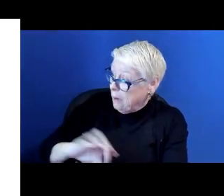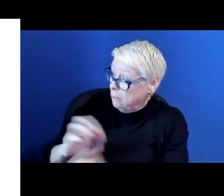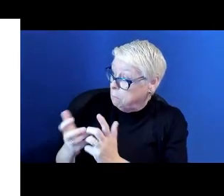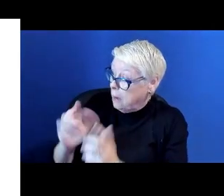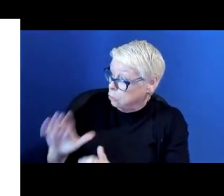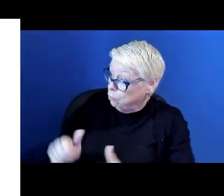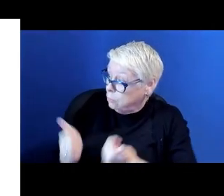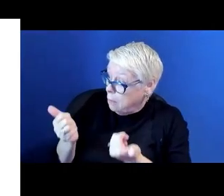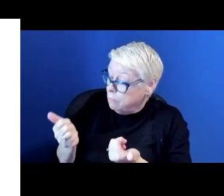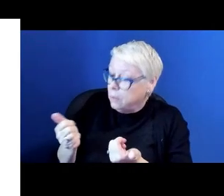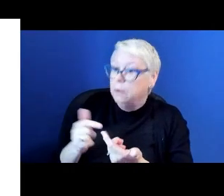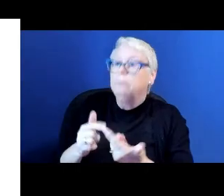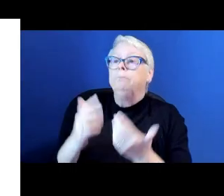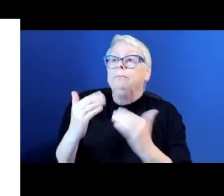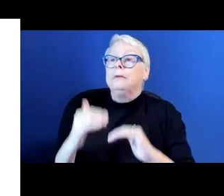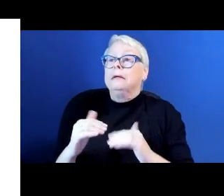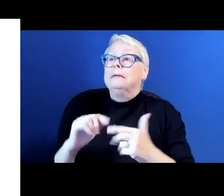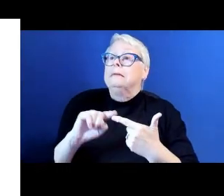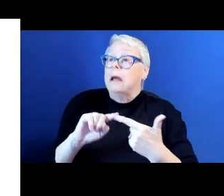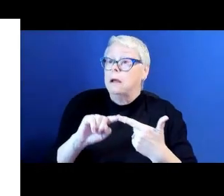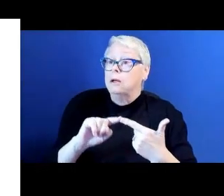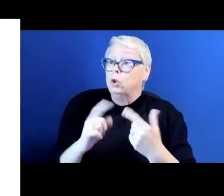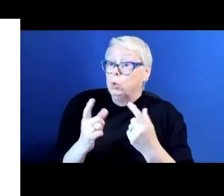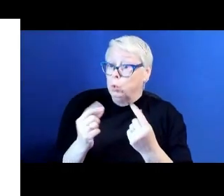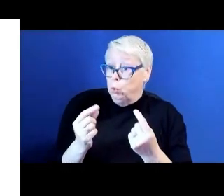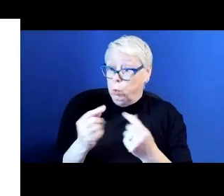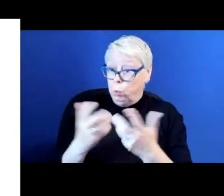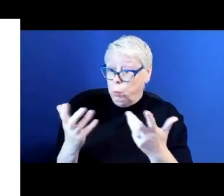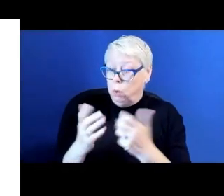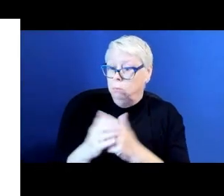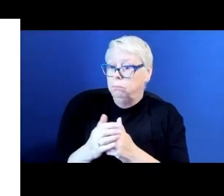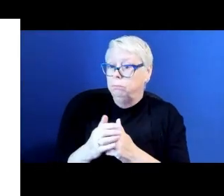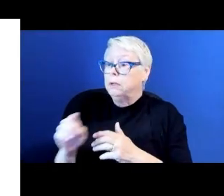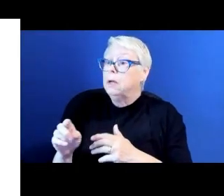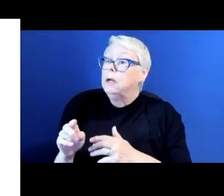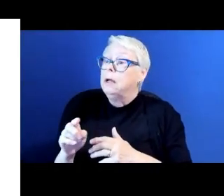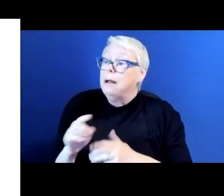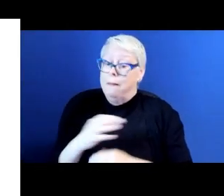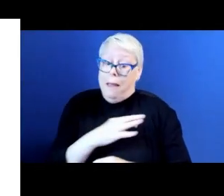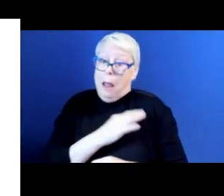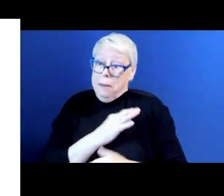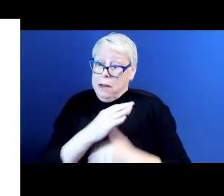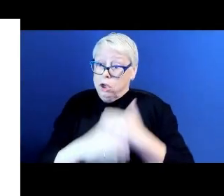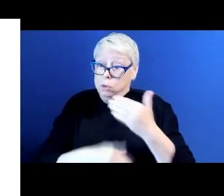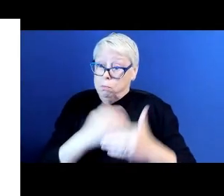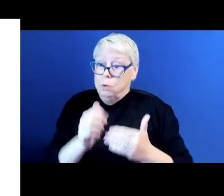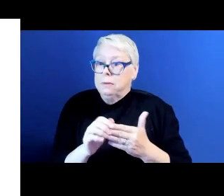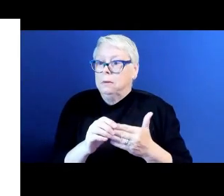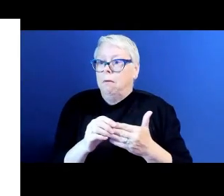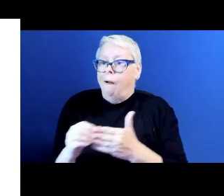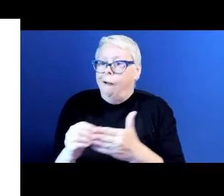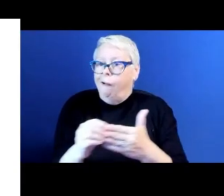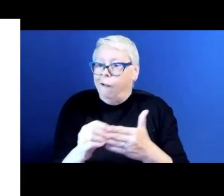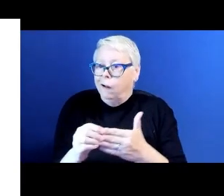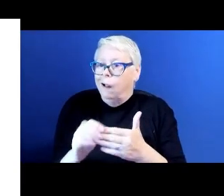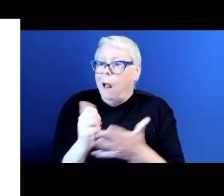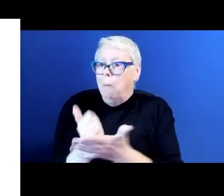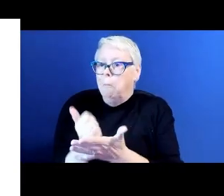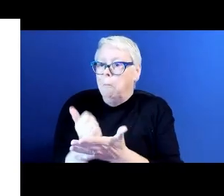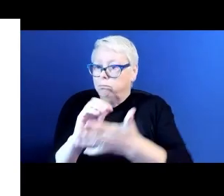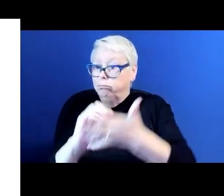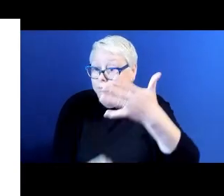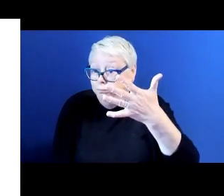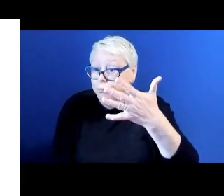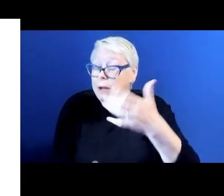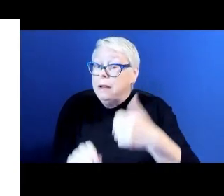second step to supporting individuals is to guide them through the application process. Although the process must